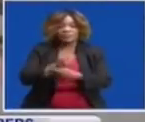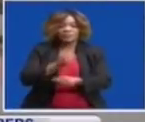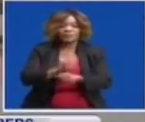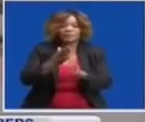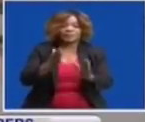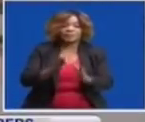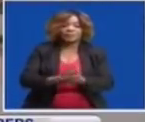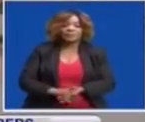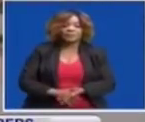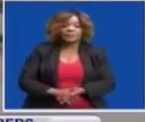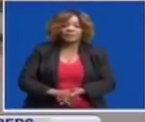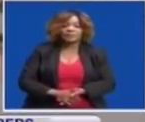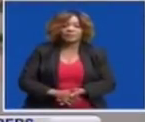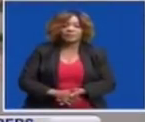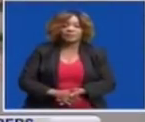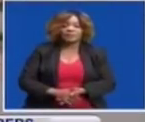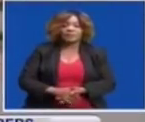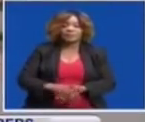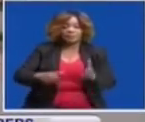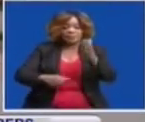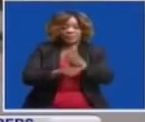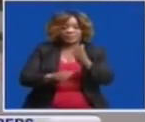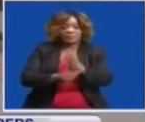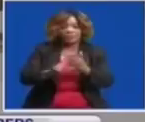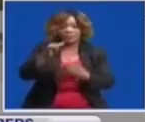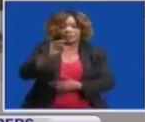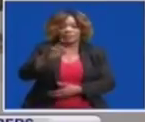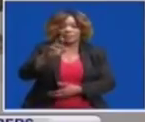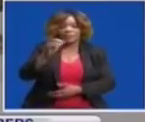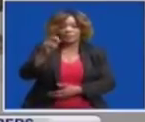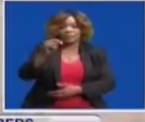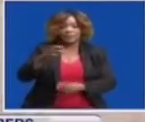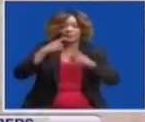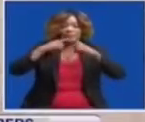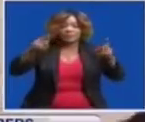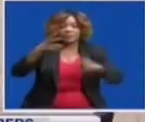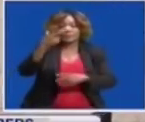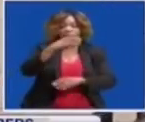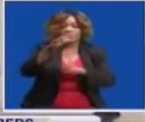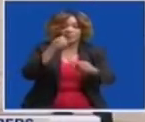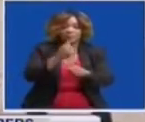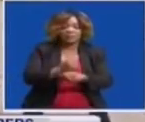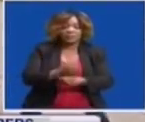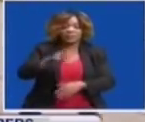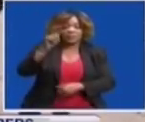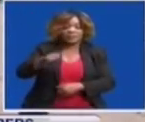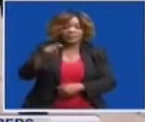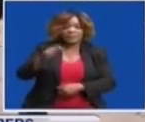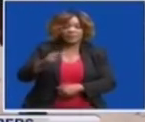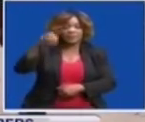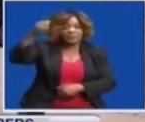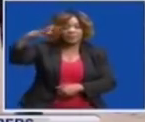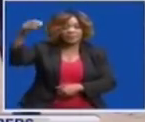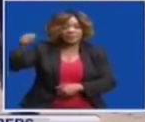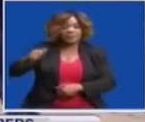the declaration of Kafue as an iron and steel zone by President Edgar Lungu 3 years ago, the demand for electricity has been increasing